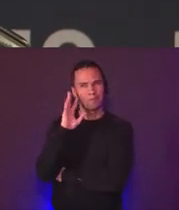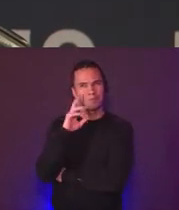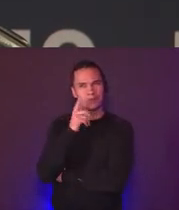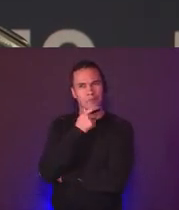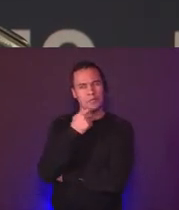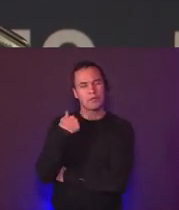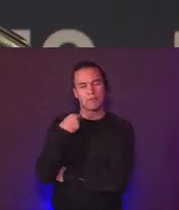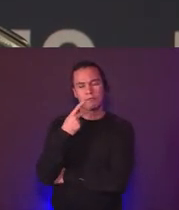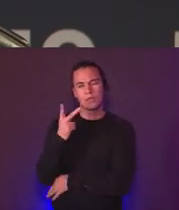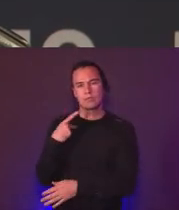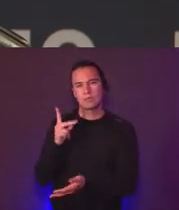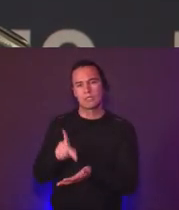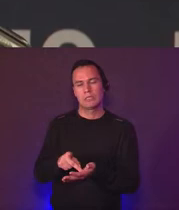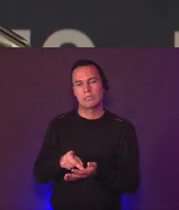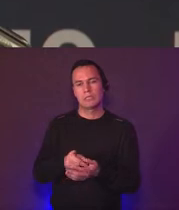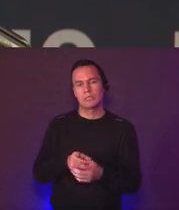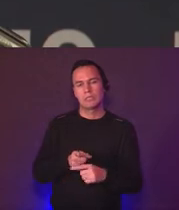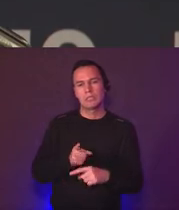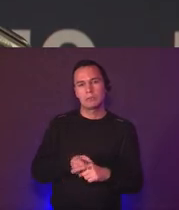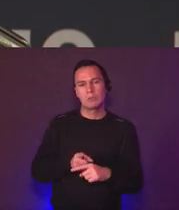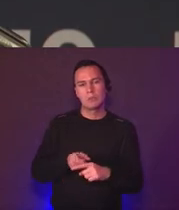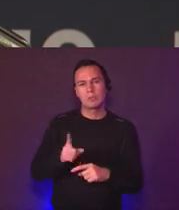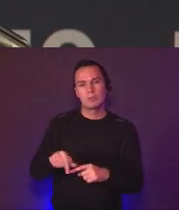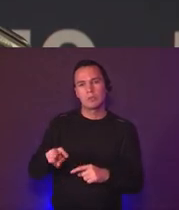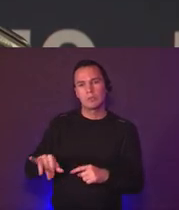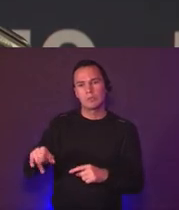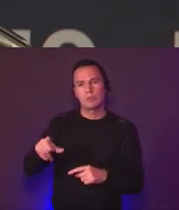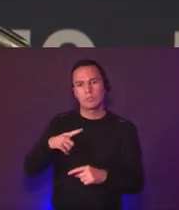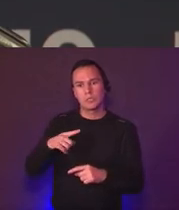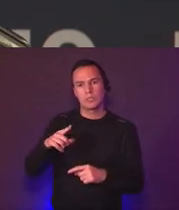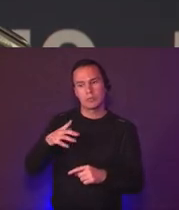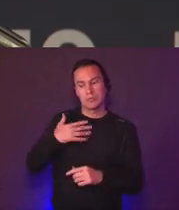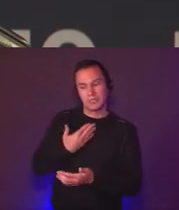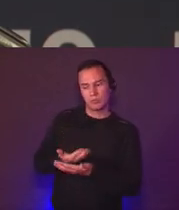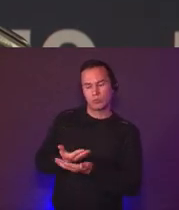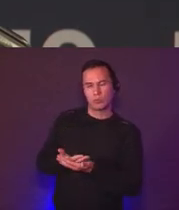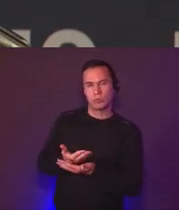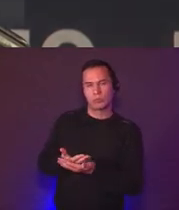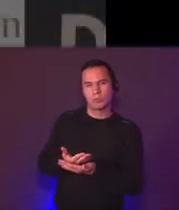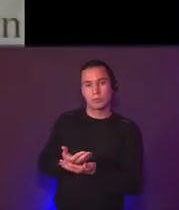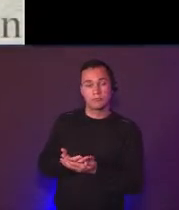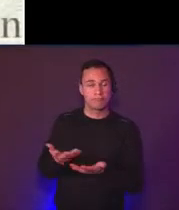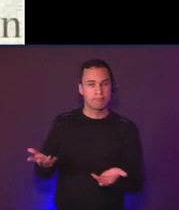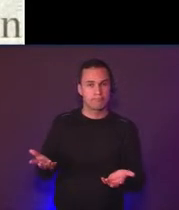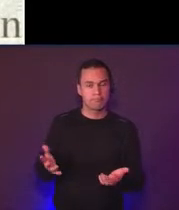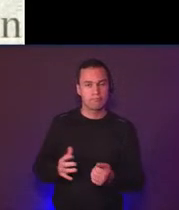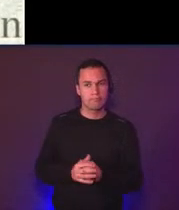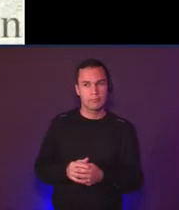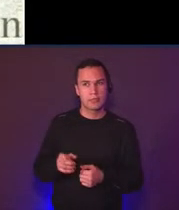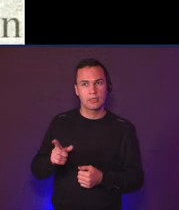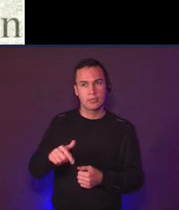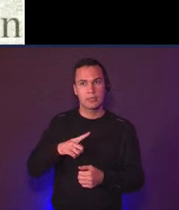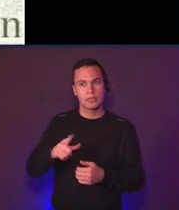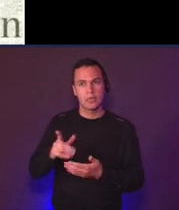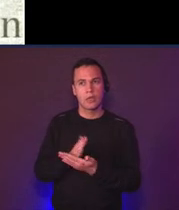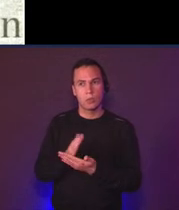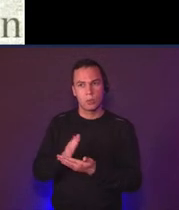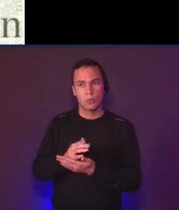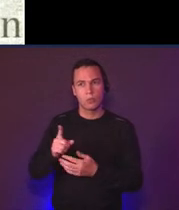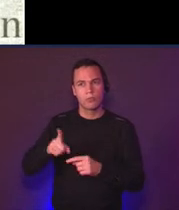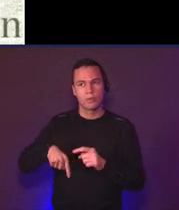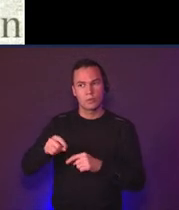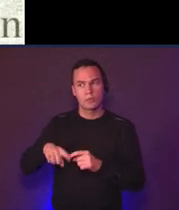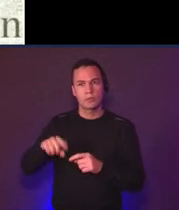adjunct professor, because I get to instill those values in my students. And so some of the other things that